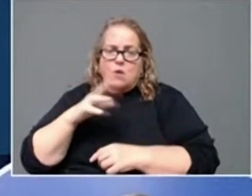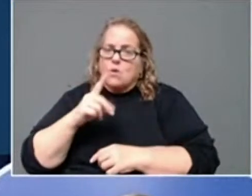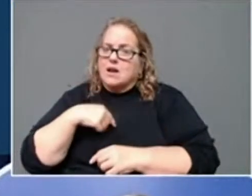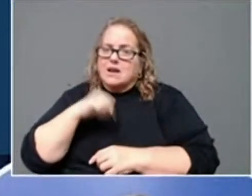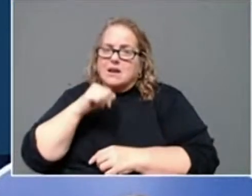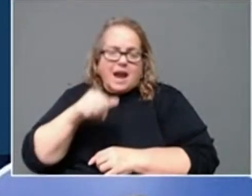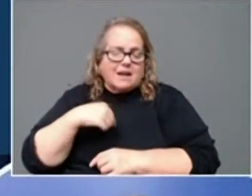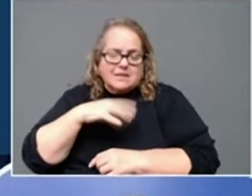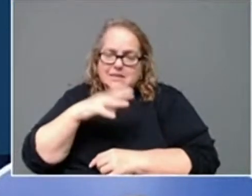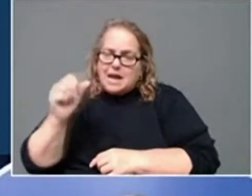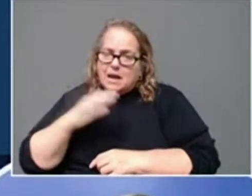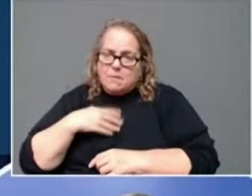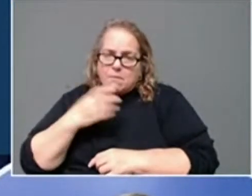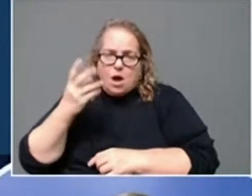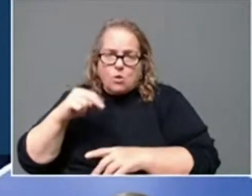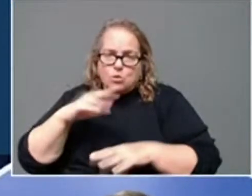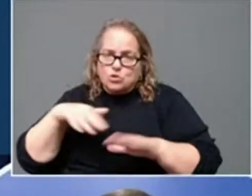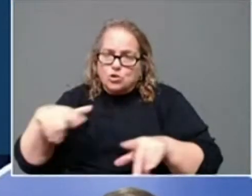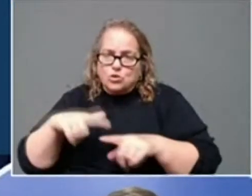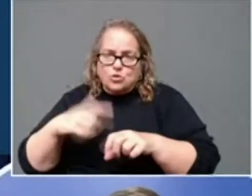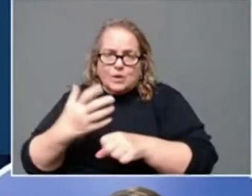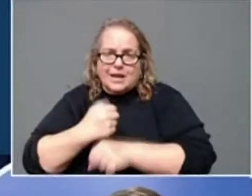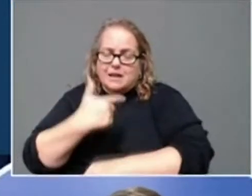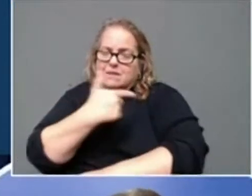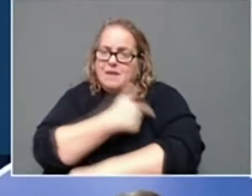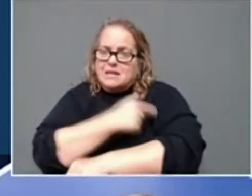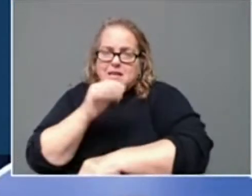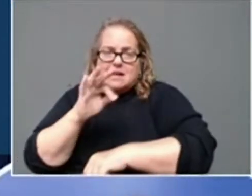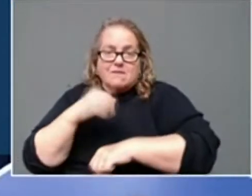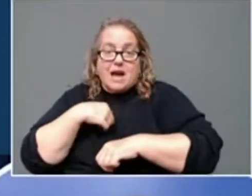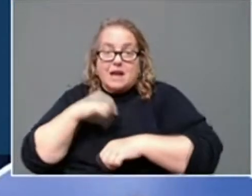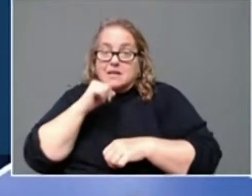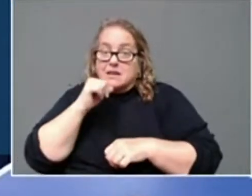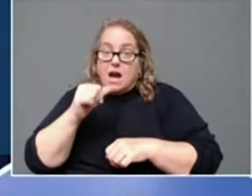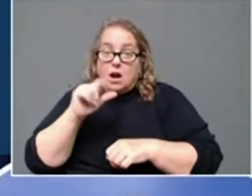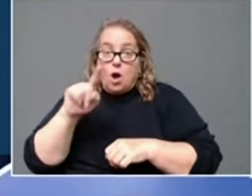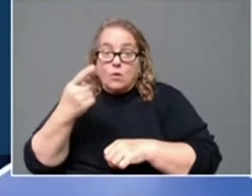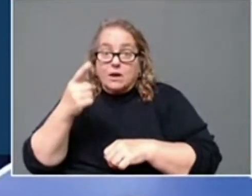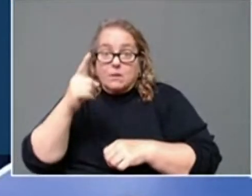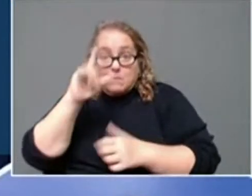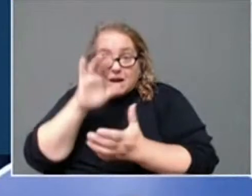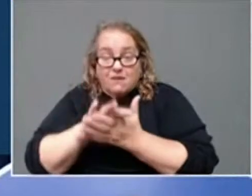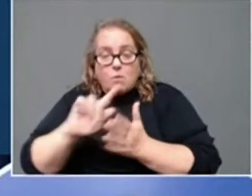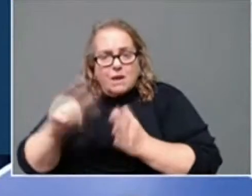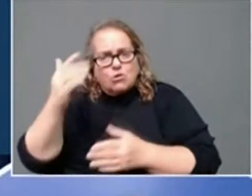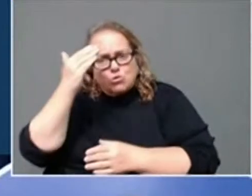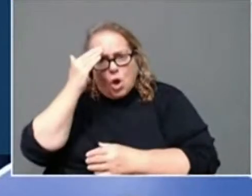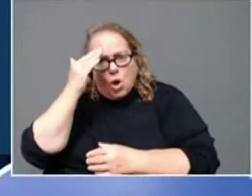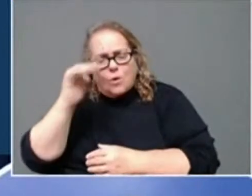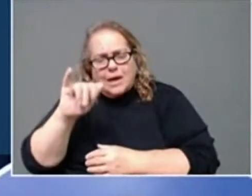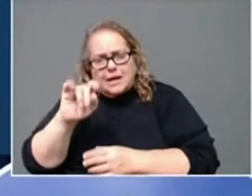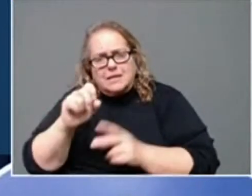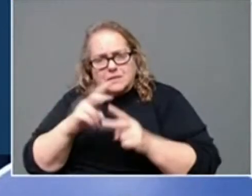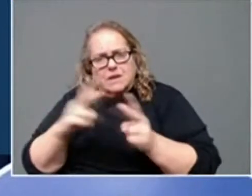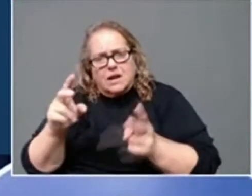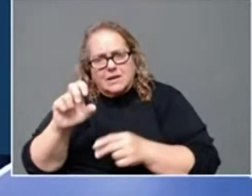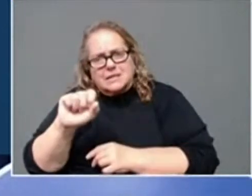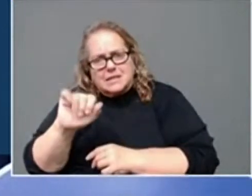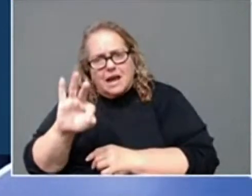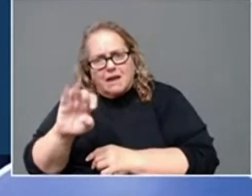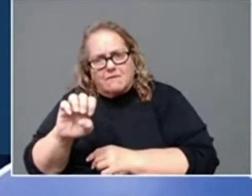to get vaccinated if I didn't not only believe, but know it is safe. Haven't